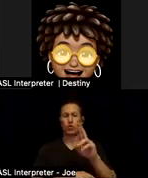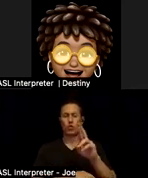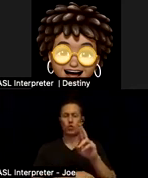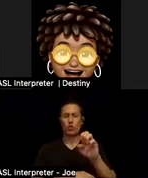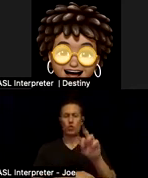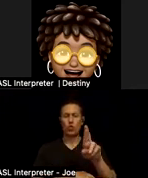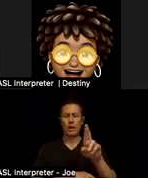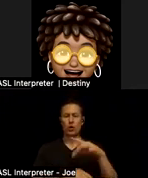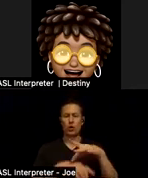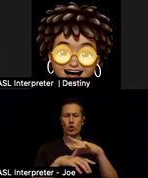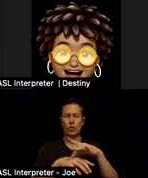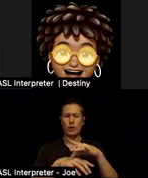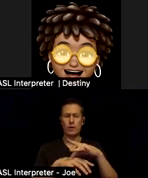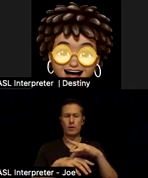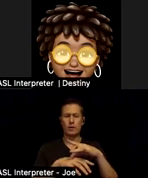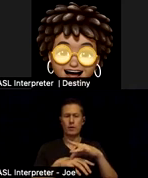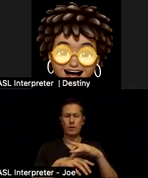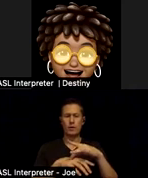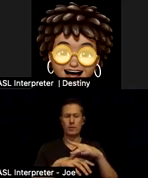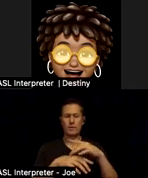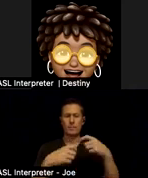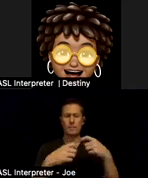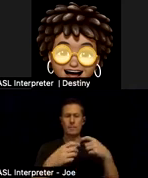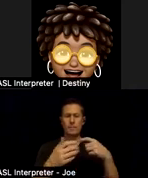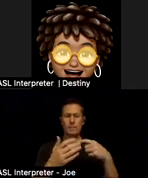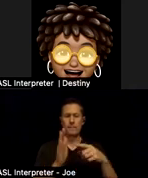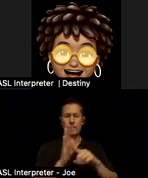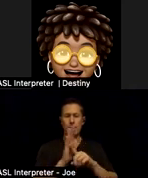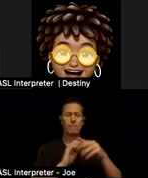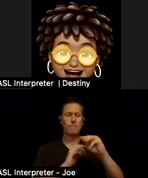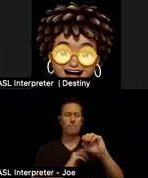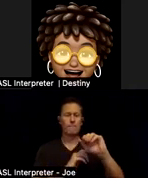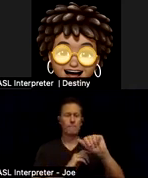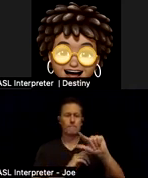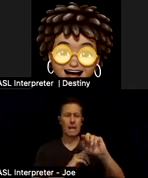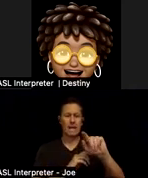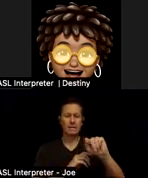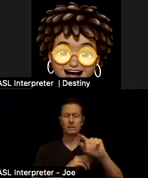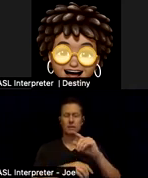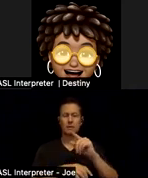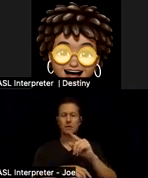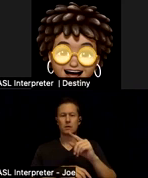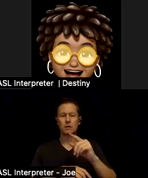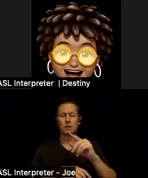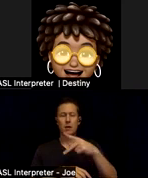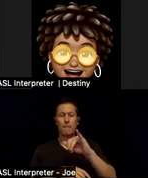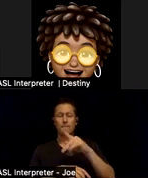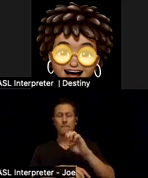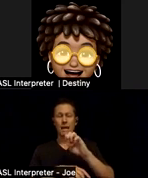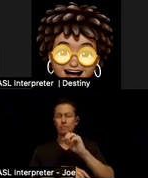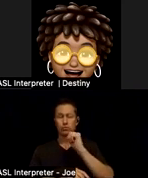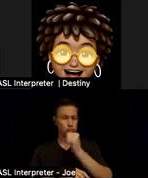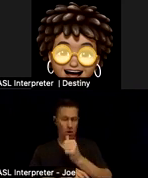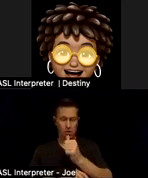it's just trying to grab onto something magnetized, and those studs are. Pipes are not, so